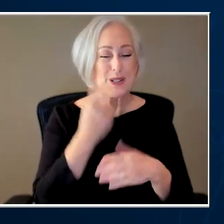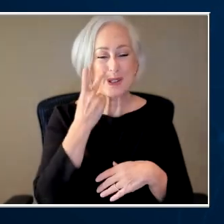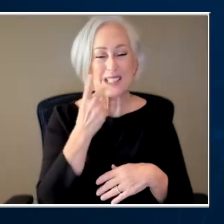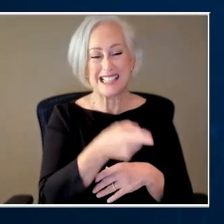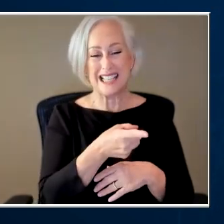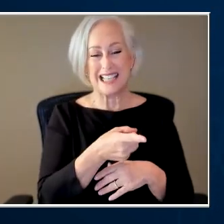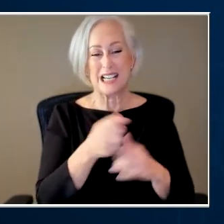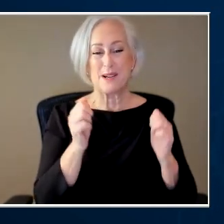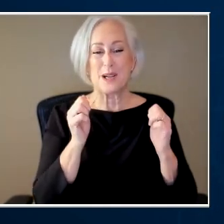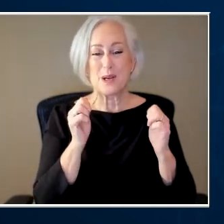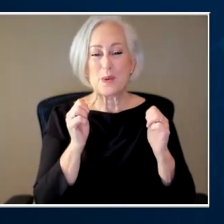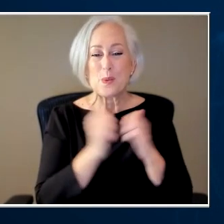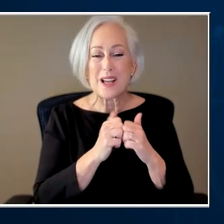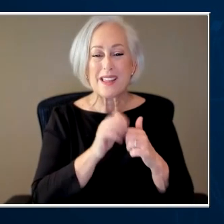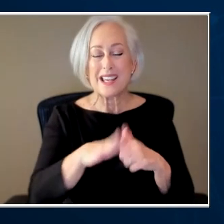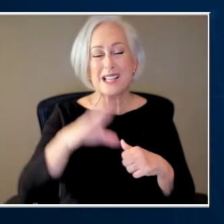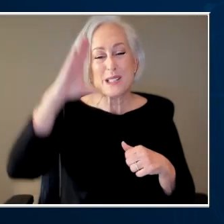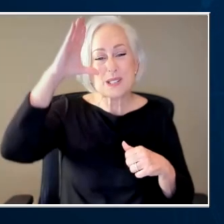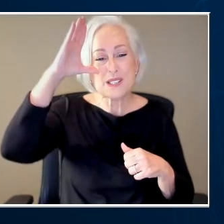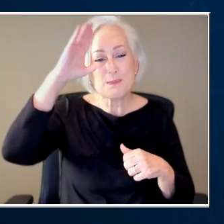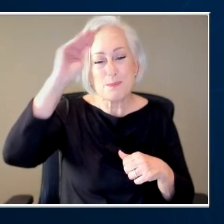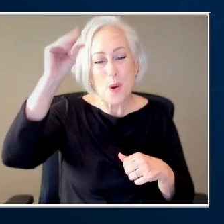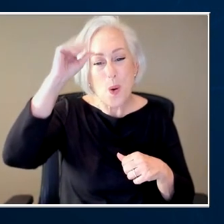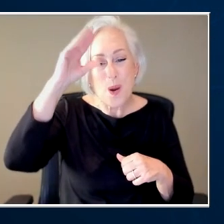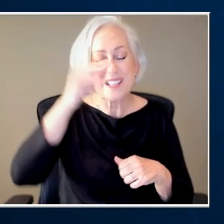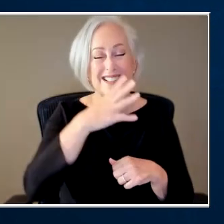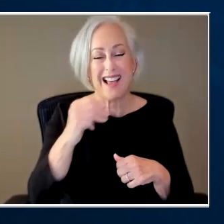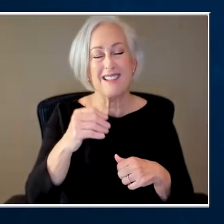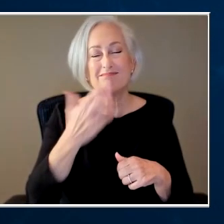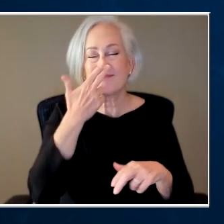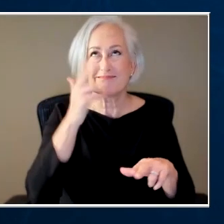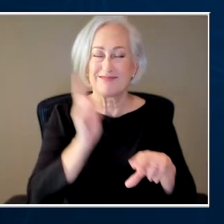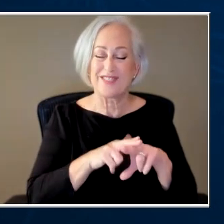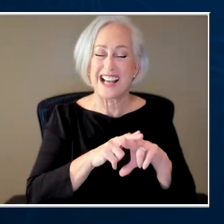his boys, and we had a lot of fun with them.